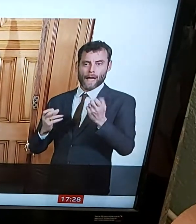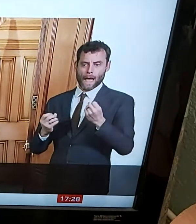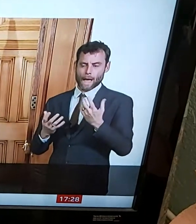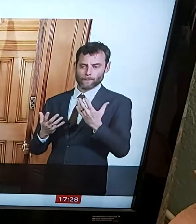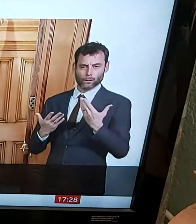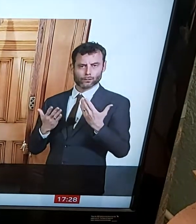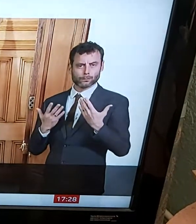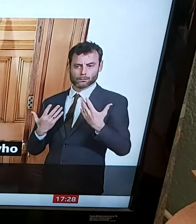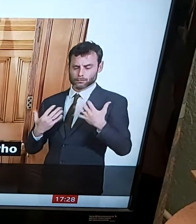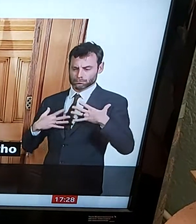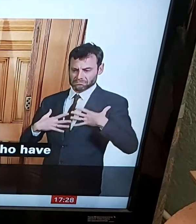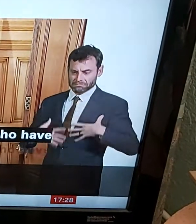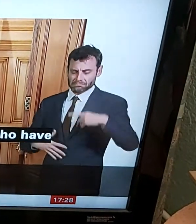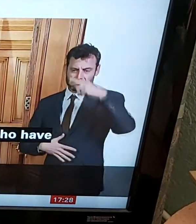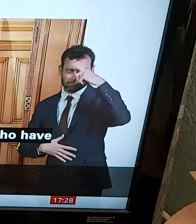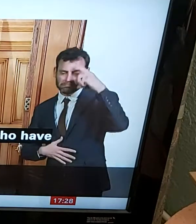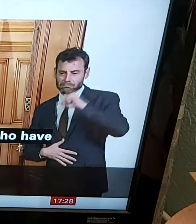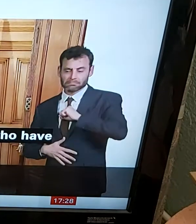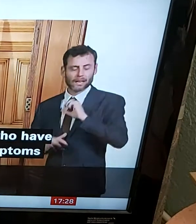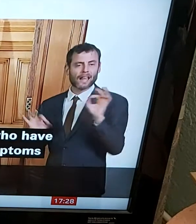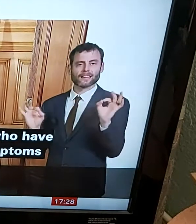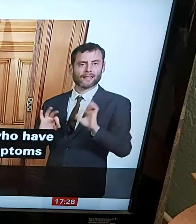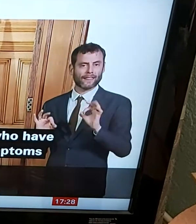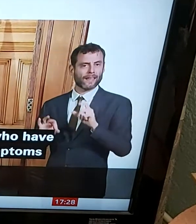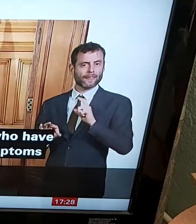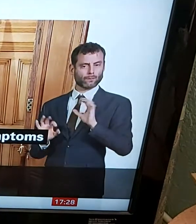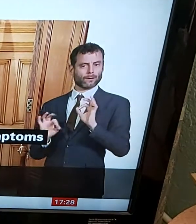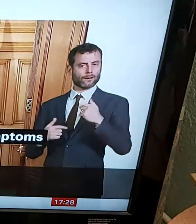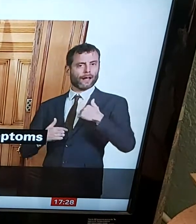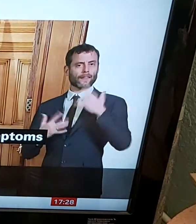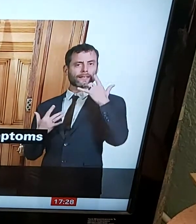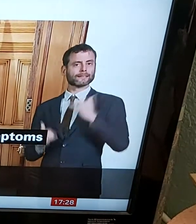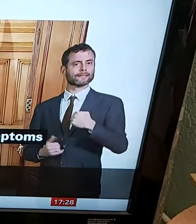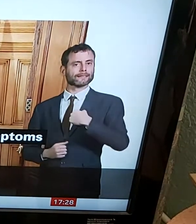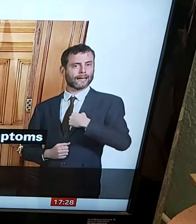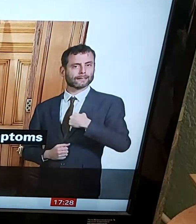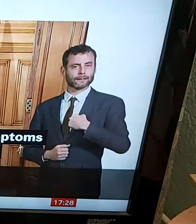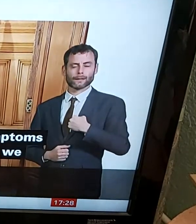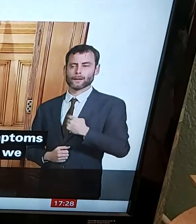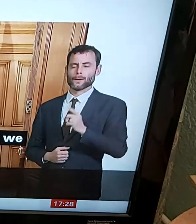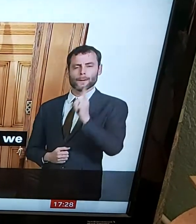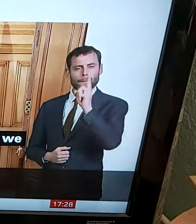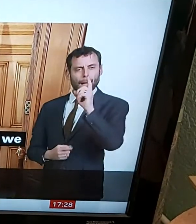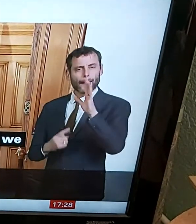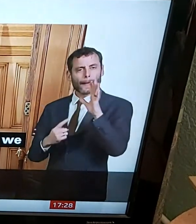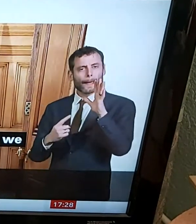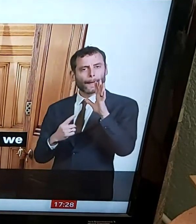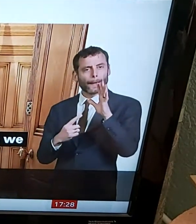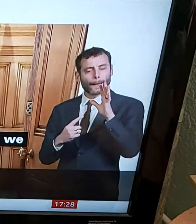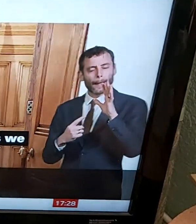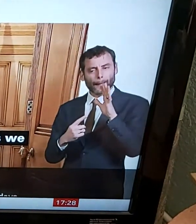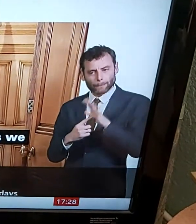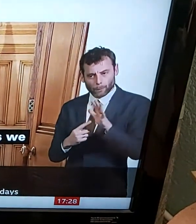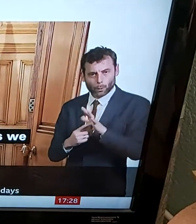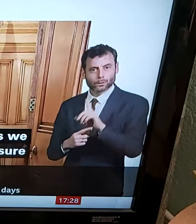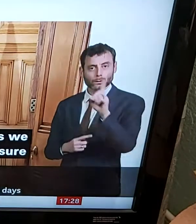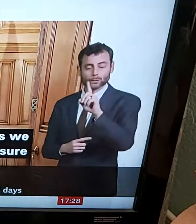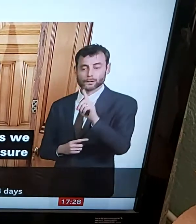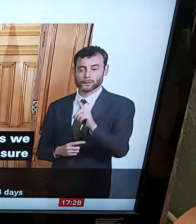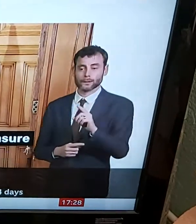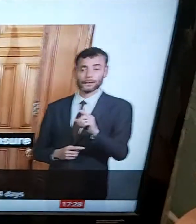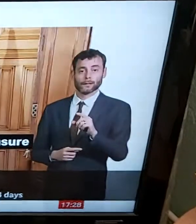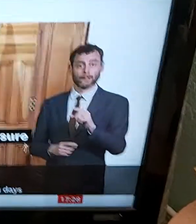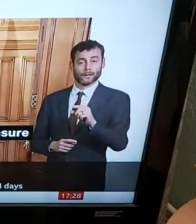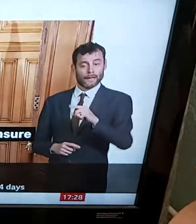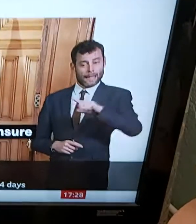symptoms. But it is important, in order, as we mentioned earlier, to try to ensure that we slow the spread of the virus,